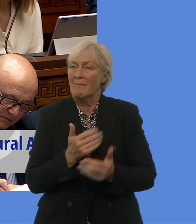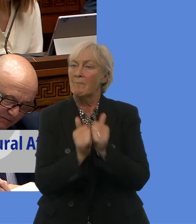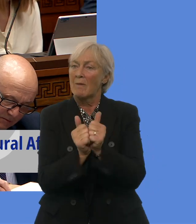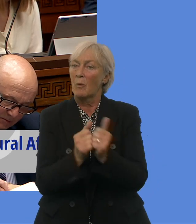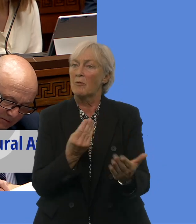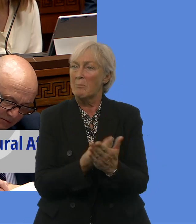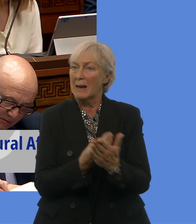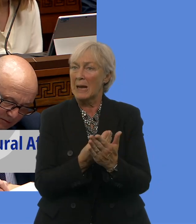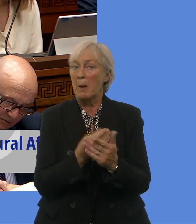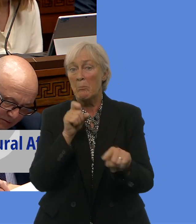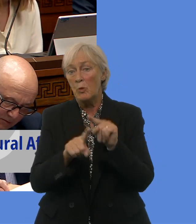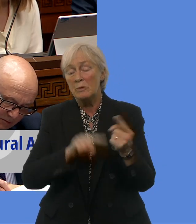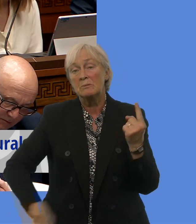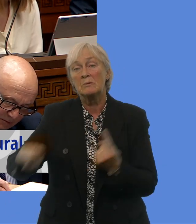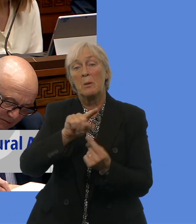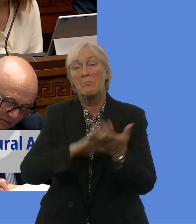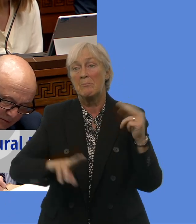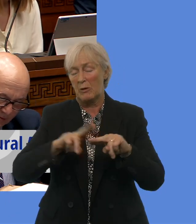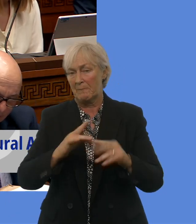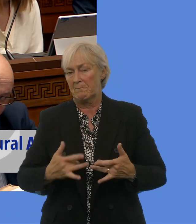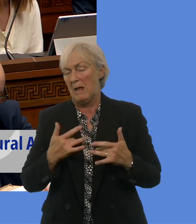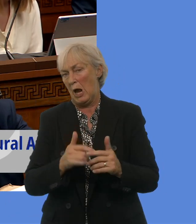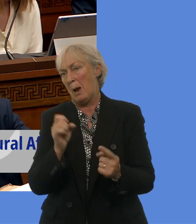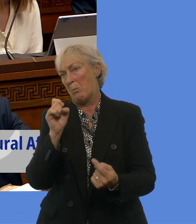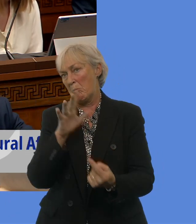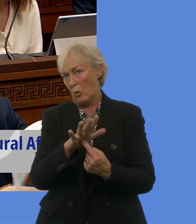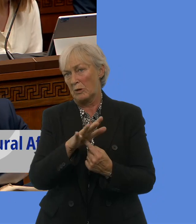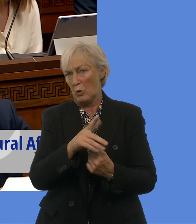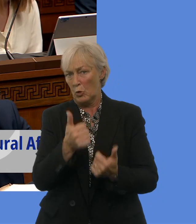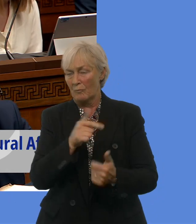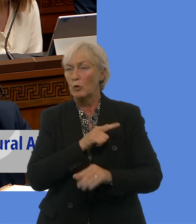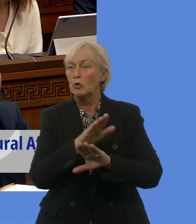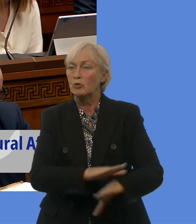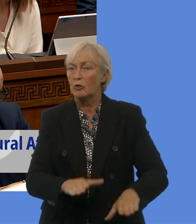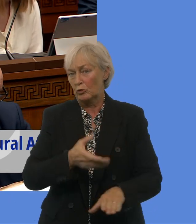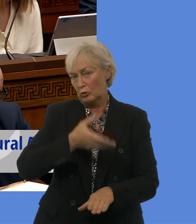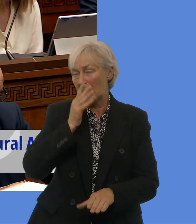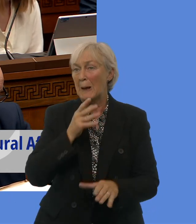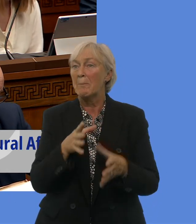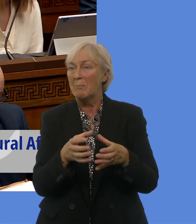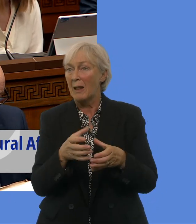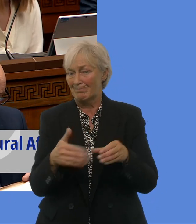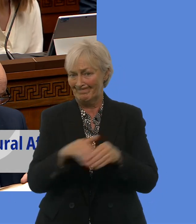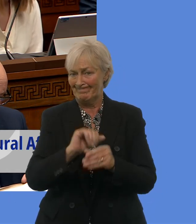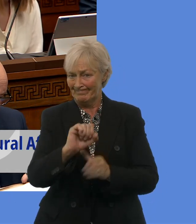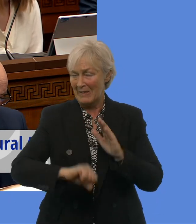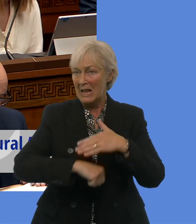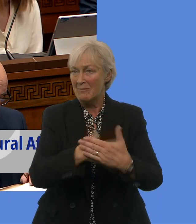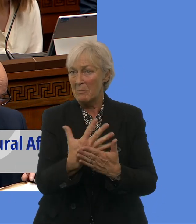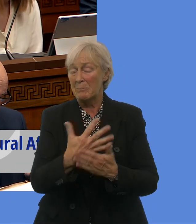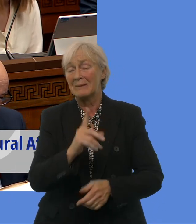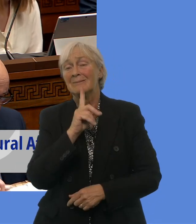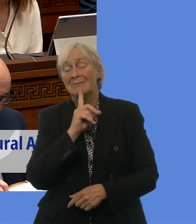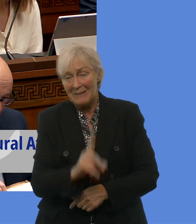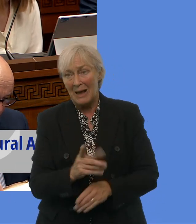with the majority of parents believing it is an important scheme and that milk provides a range of nutritional benefits for their children's diet and development. And as I've said